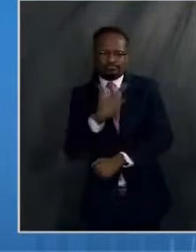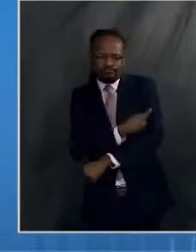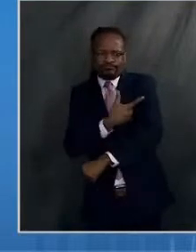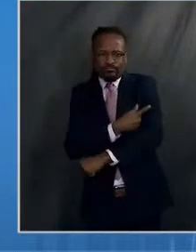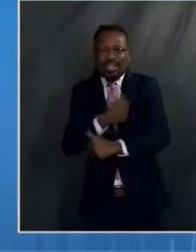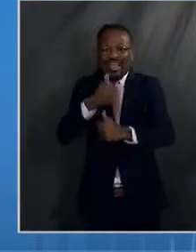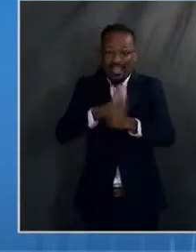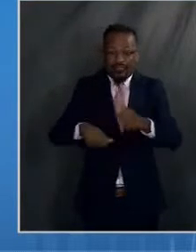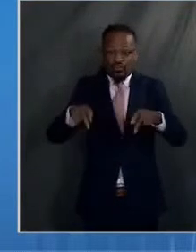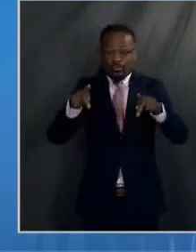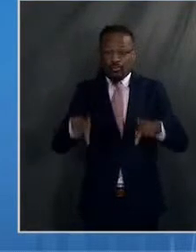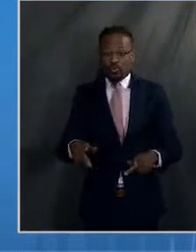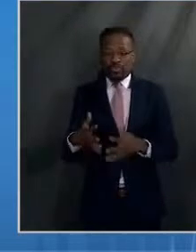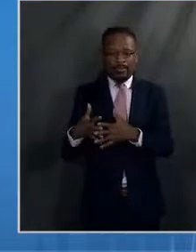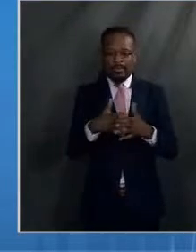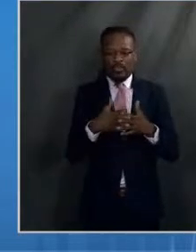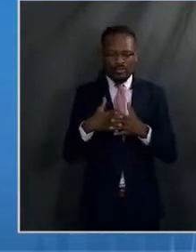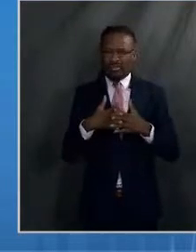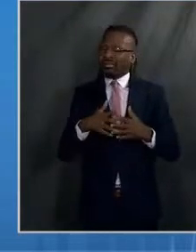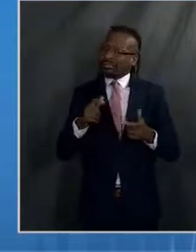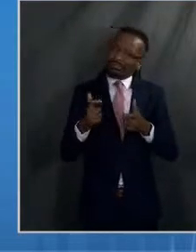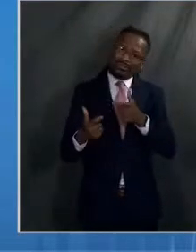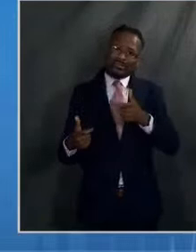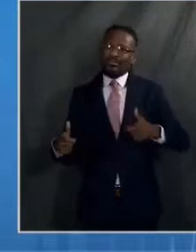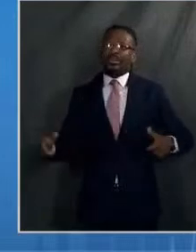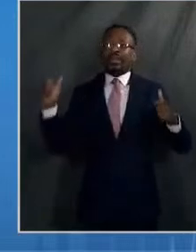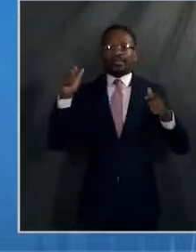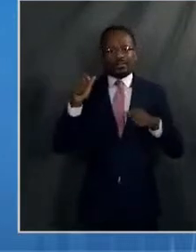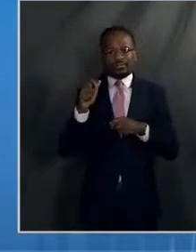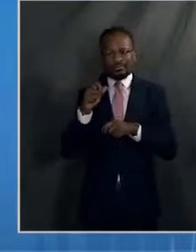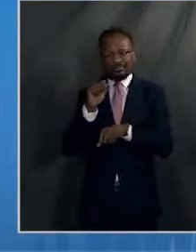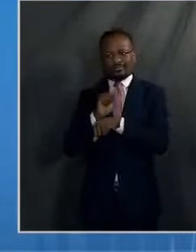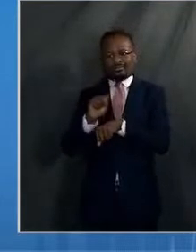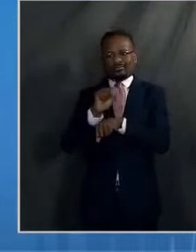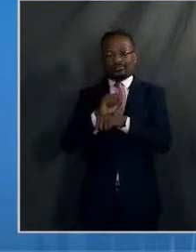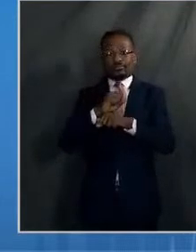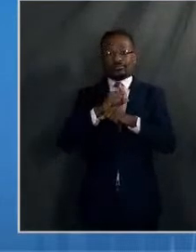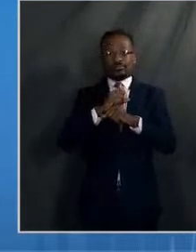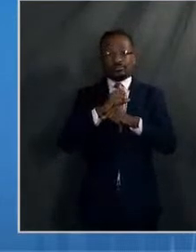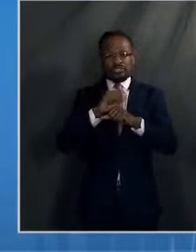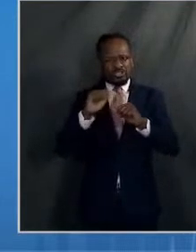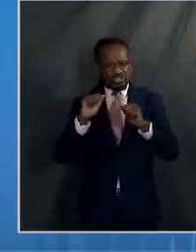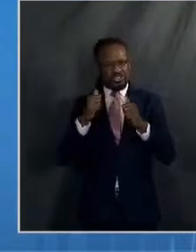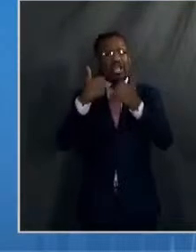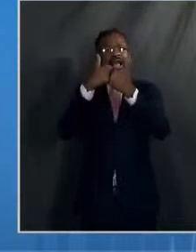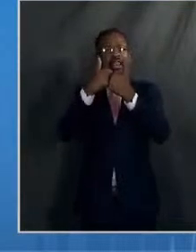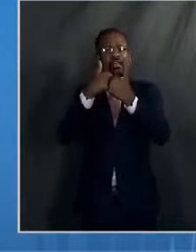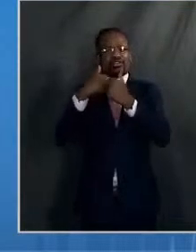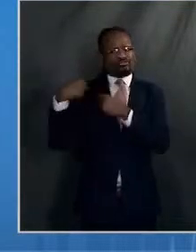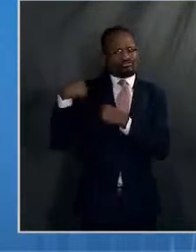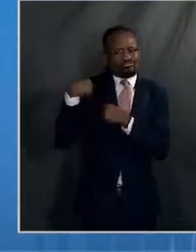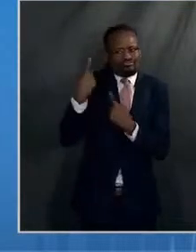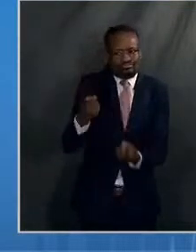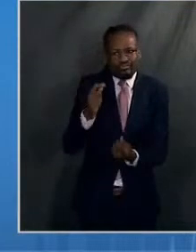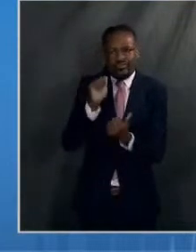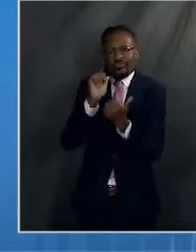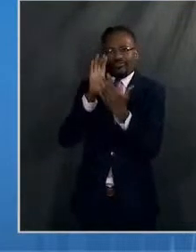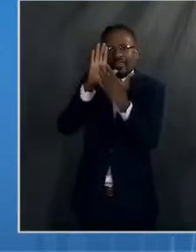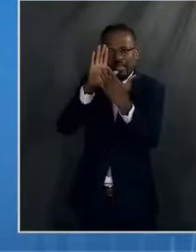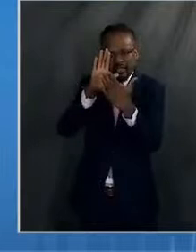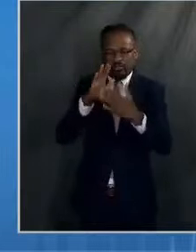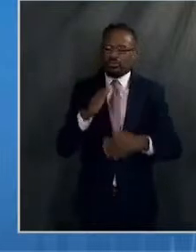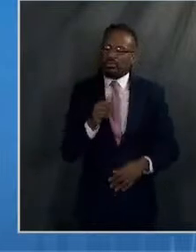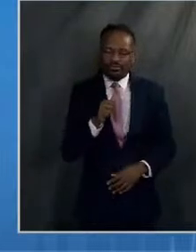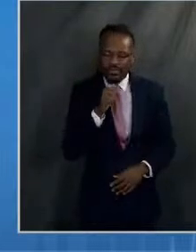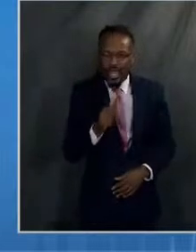greatest operational challenges we've ever faced. And we will not stop working until this mission is complete. With